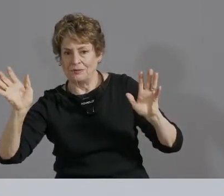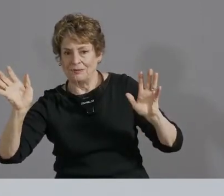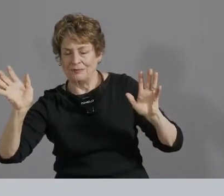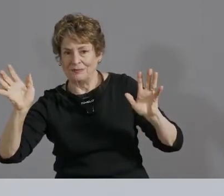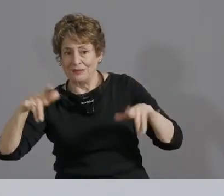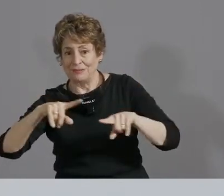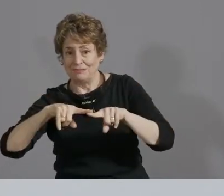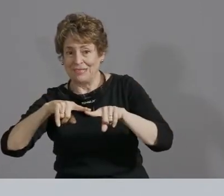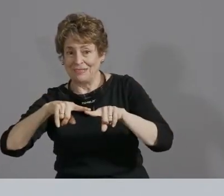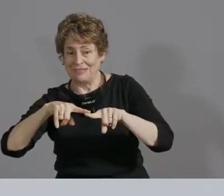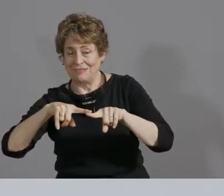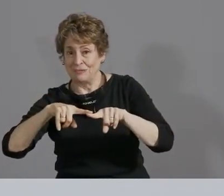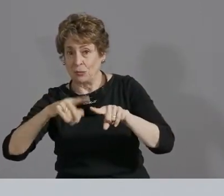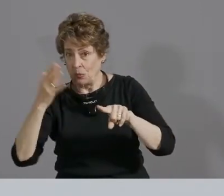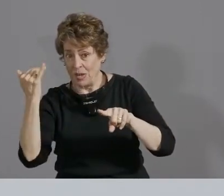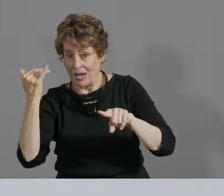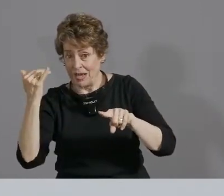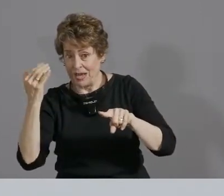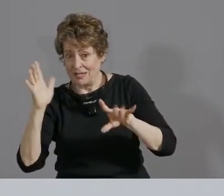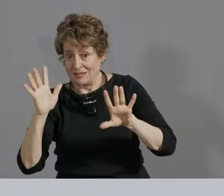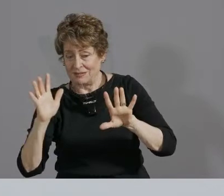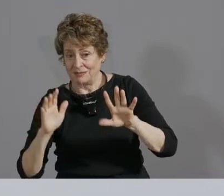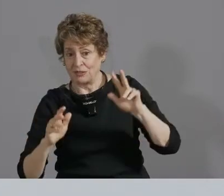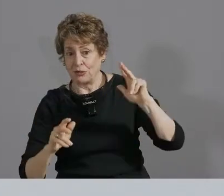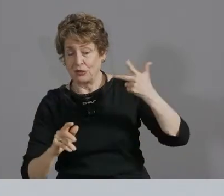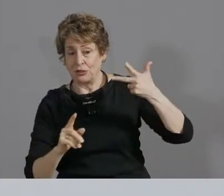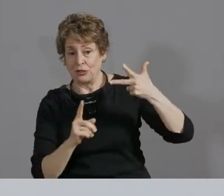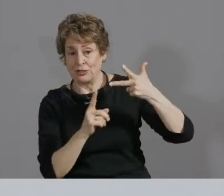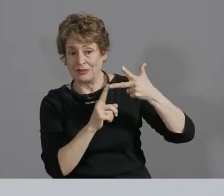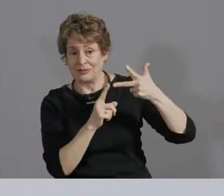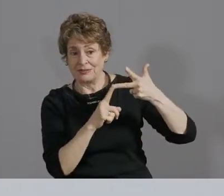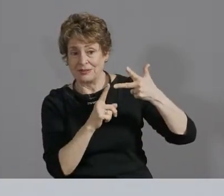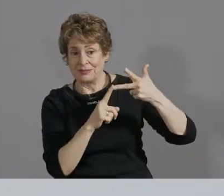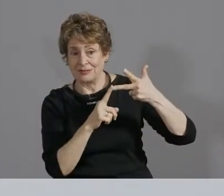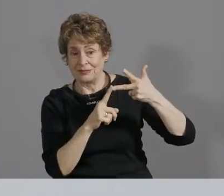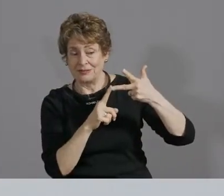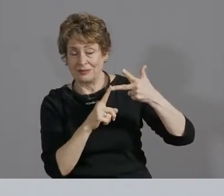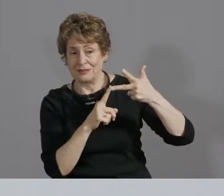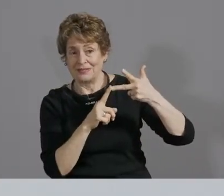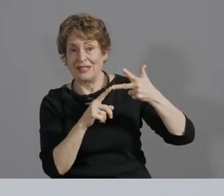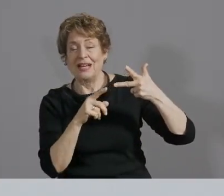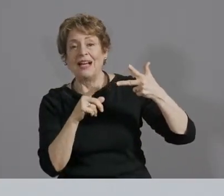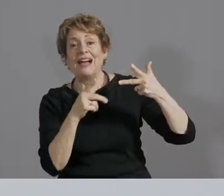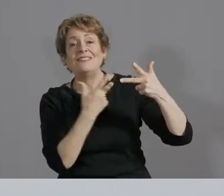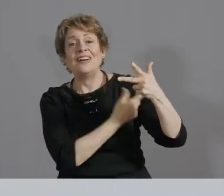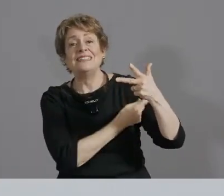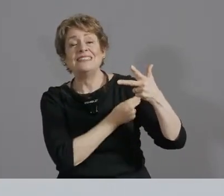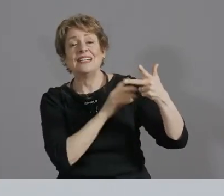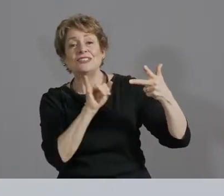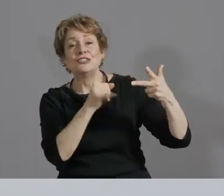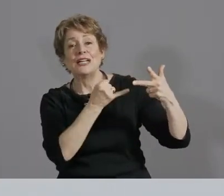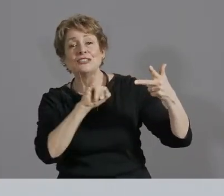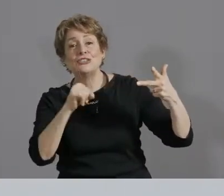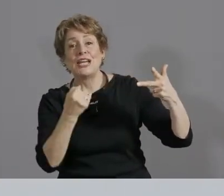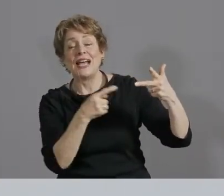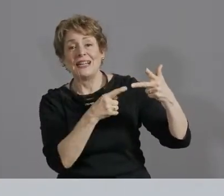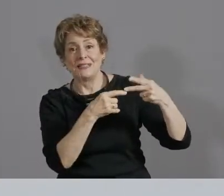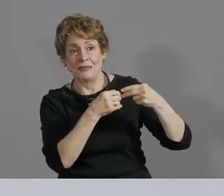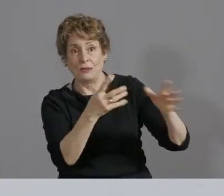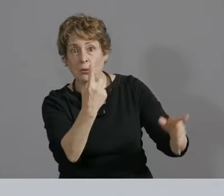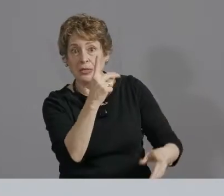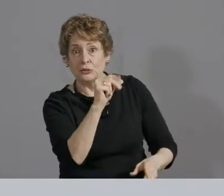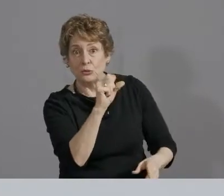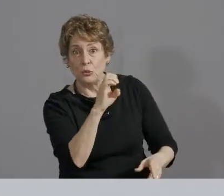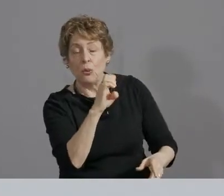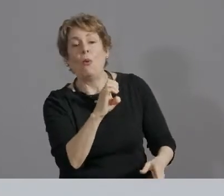because when the third vaccine comes out, that's a 1 dose. So that's a game changer because you only need 1 dose to get its full effectiveness. And